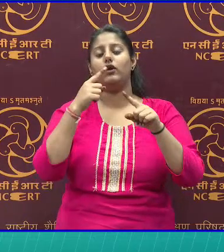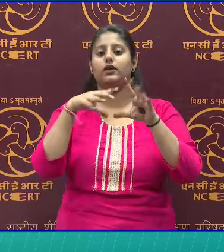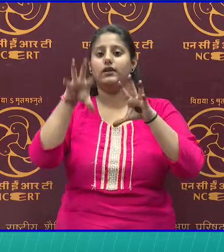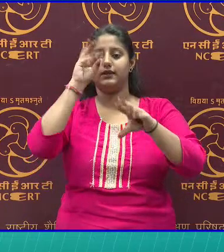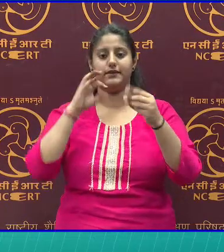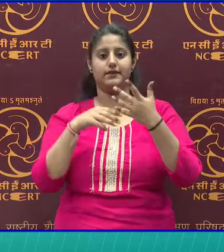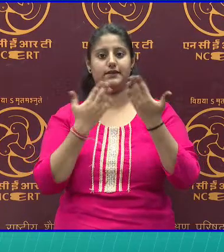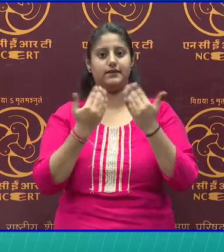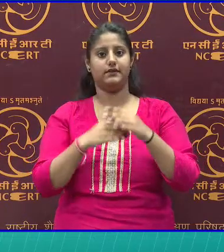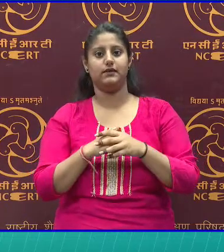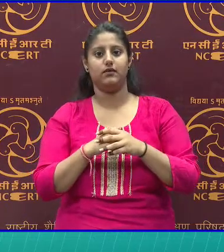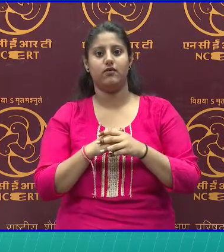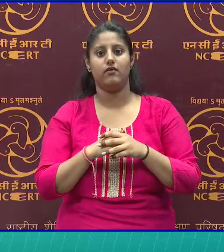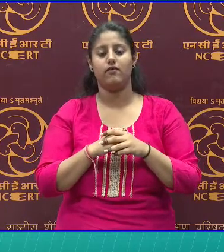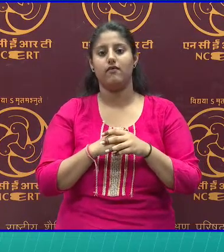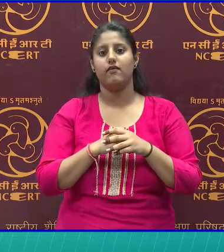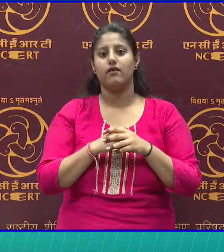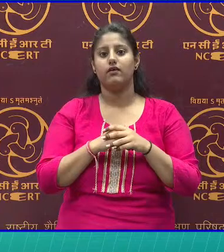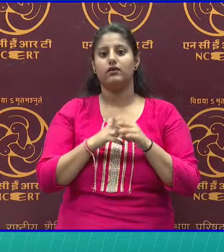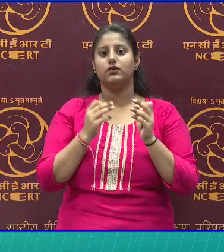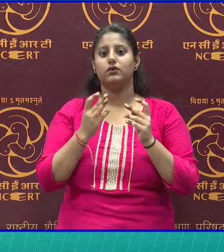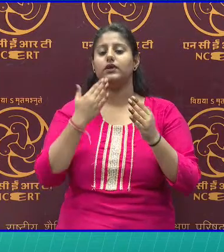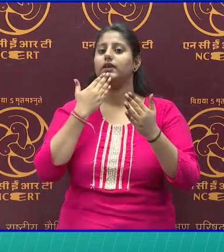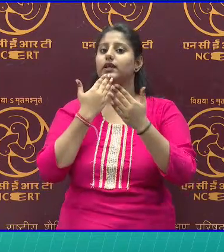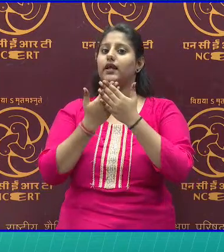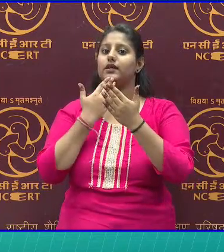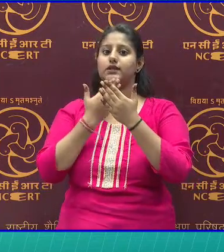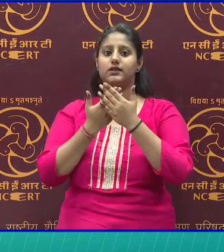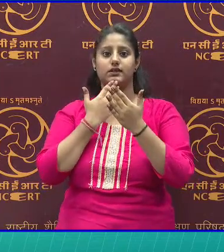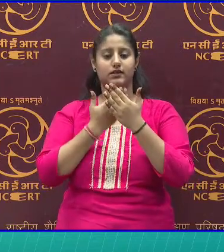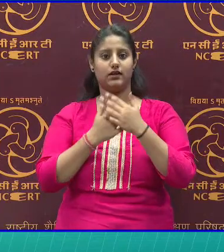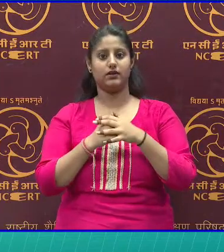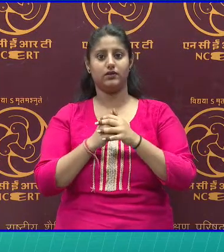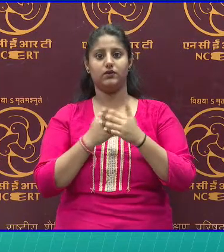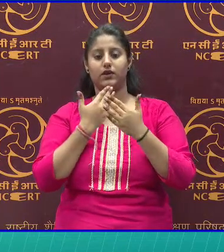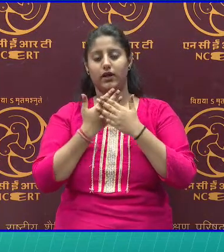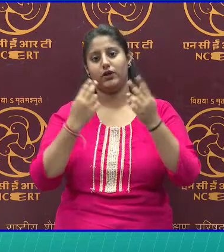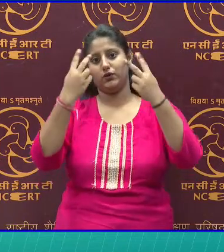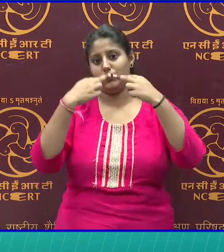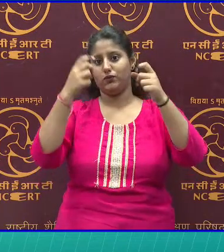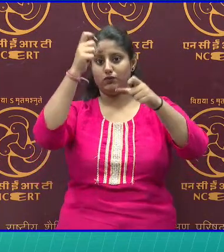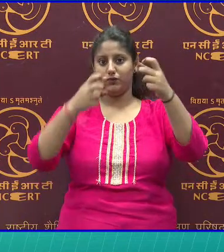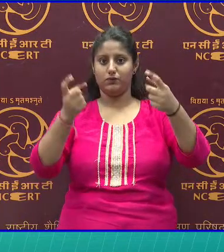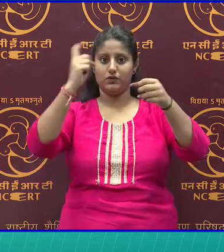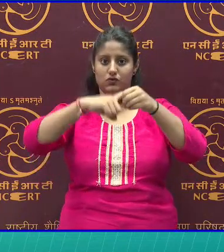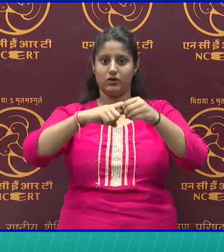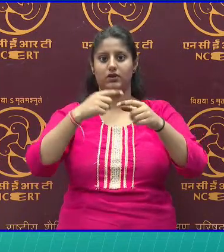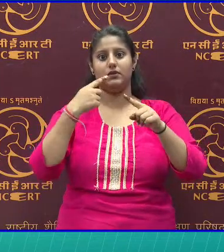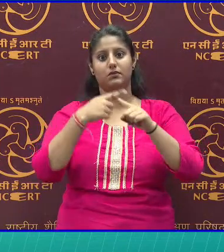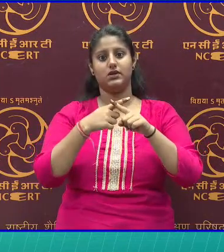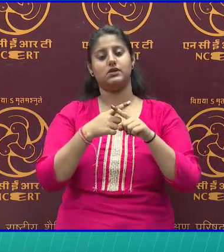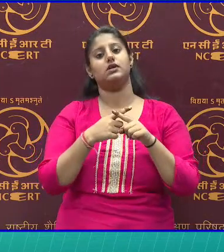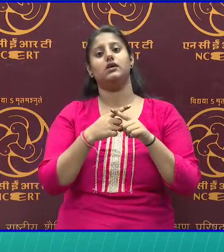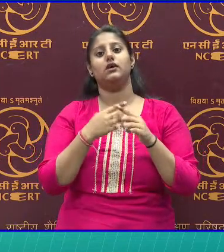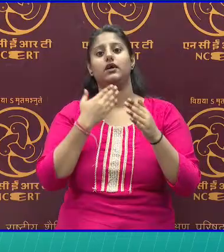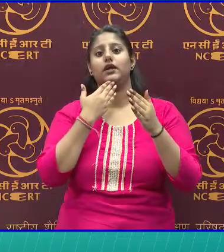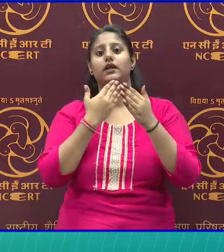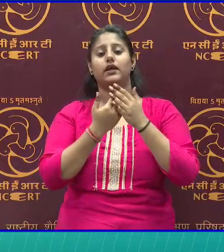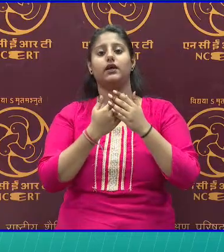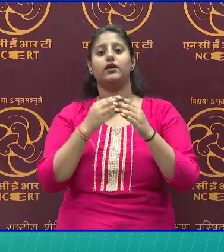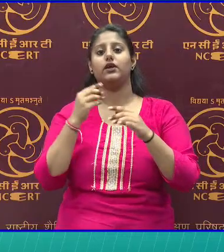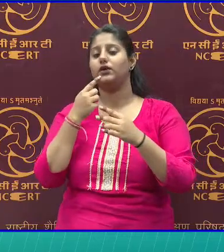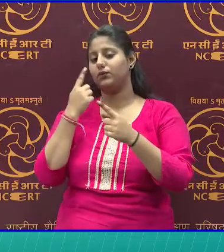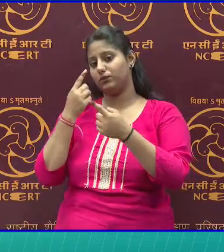them. So thanks a lot for joining us, and thank you